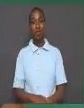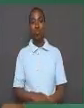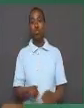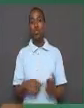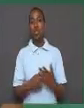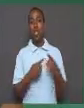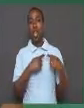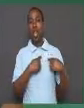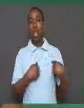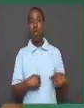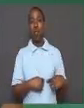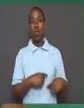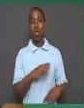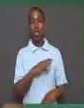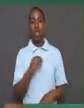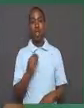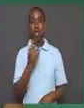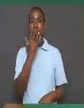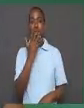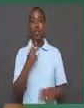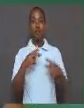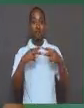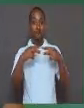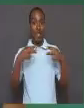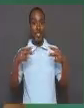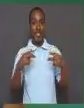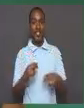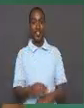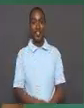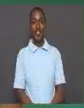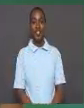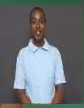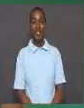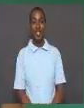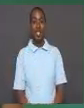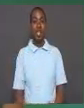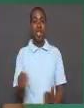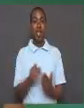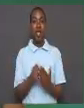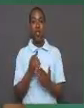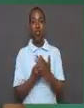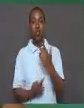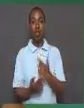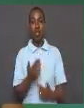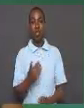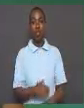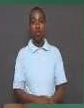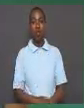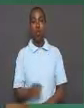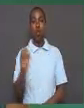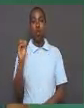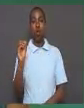heart and the blood vessels. We also discussed how